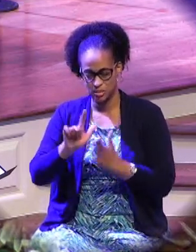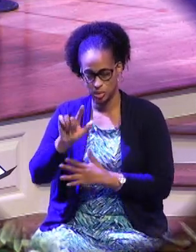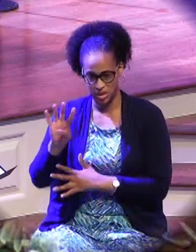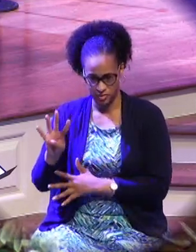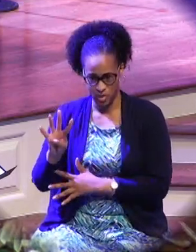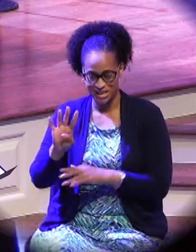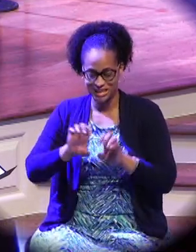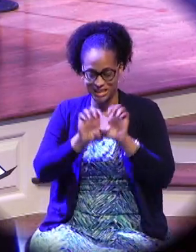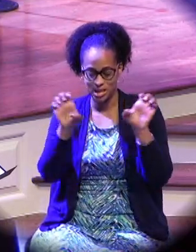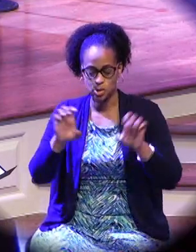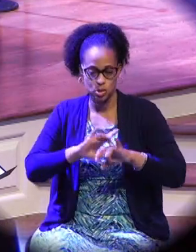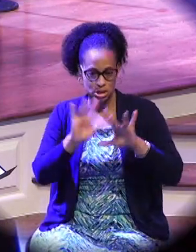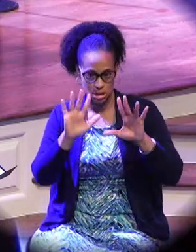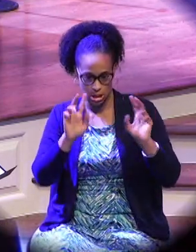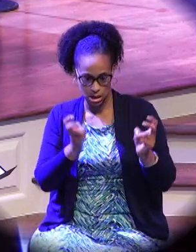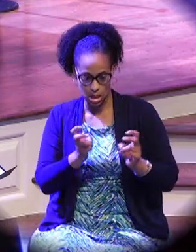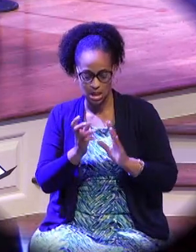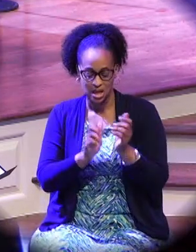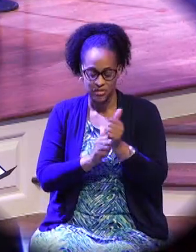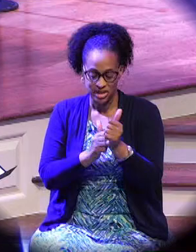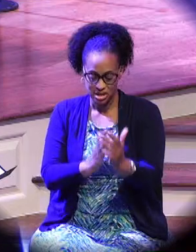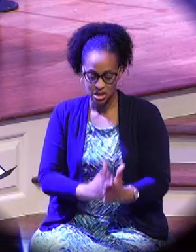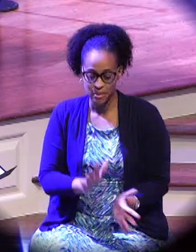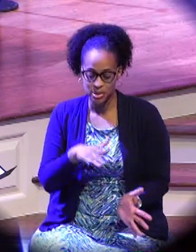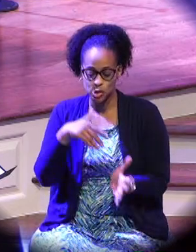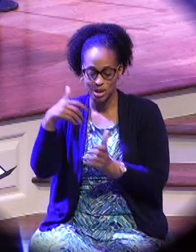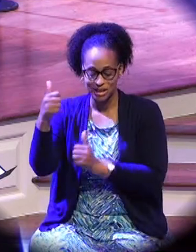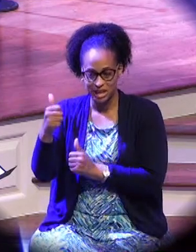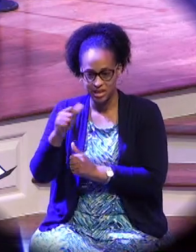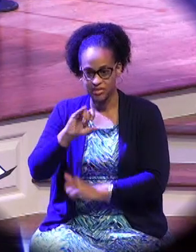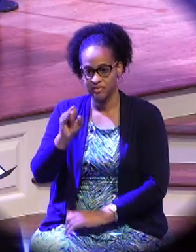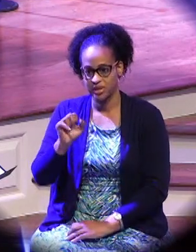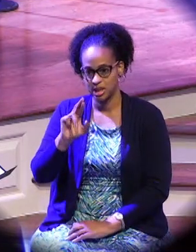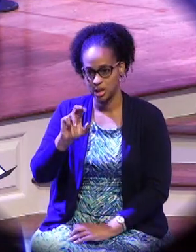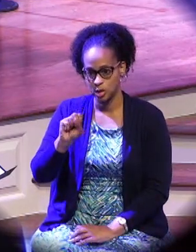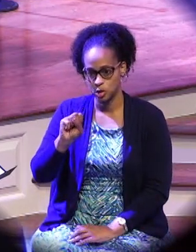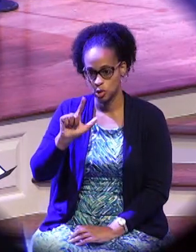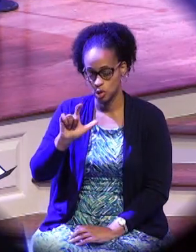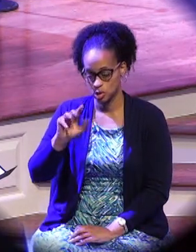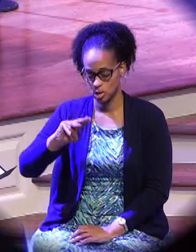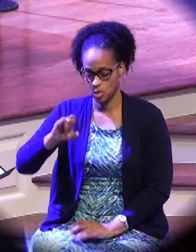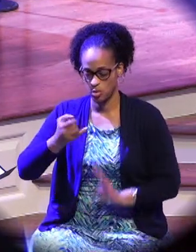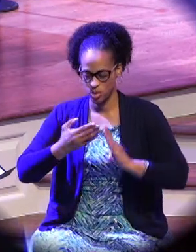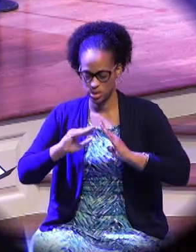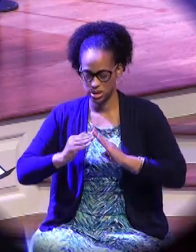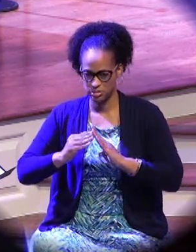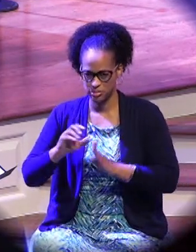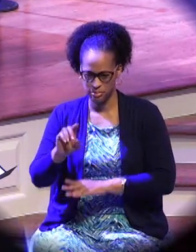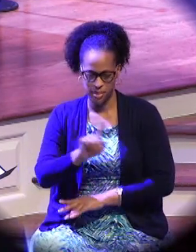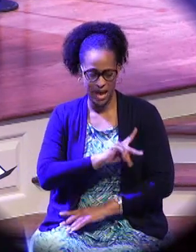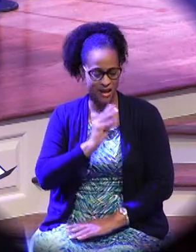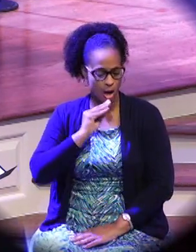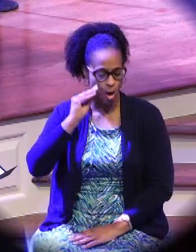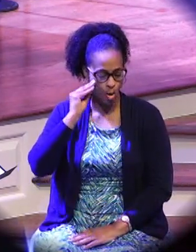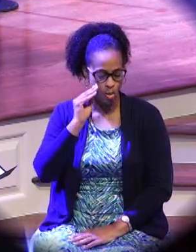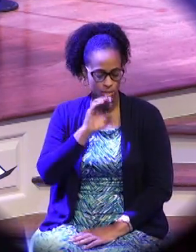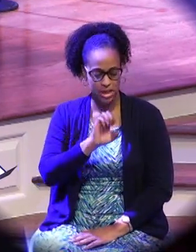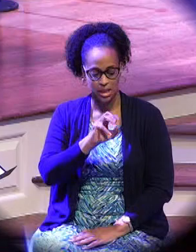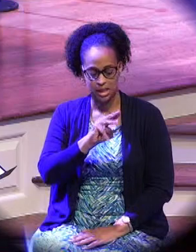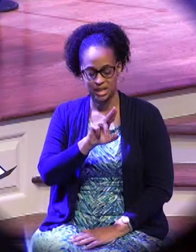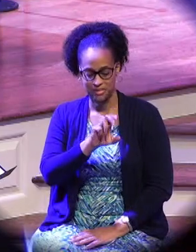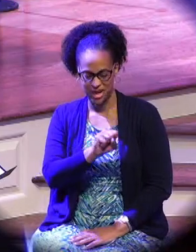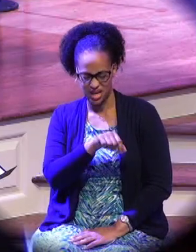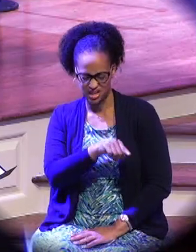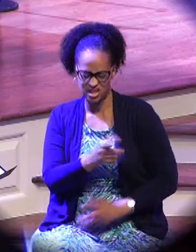Sunday, and some disciples are leaving Jerusalem. They're going back home to Emmaus, the place where they're from. They've kind of given up